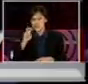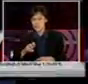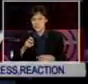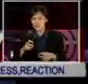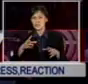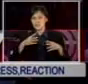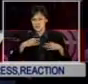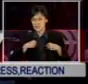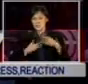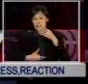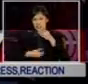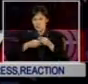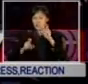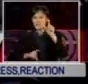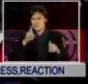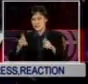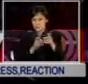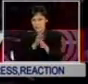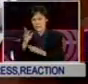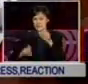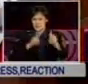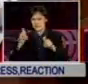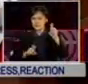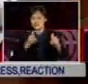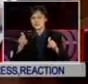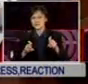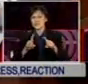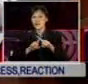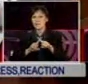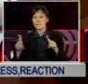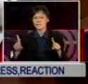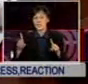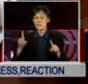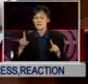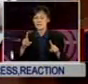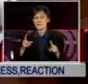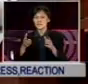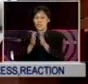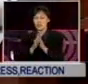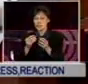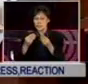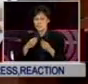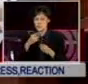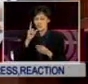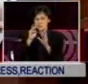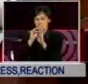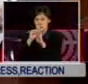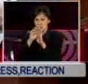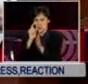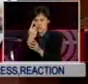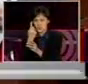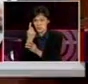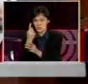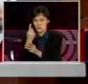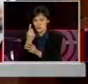direct examination, Your Honor. Okay. No, but if Your Honor, please, may I be allowed even 1 minute only, Your Honor? Yes, please. They are